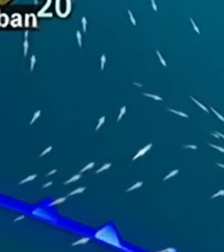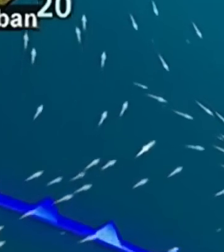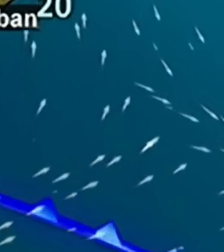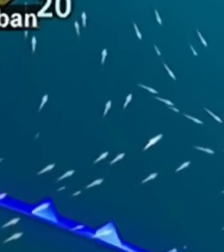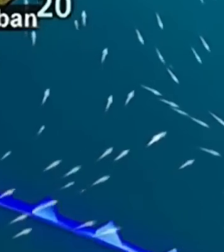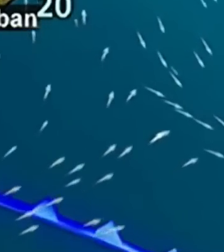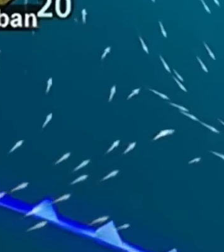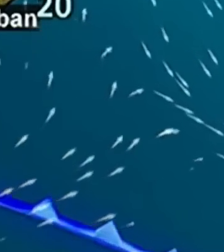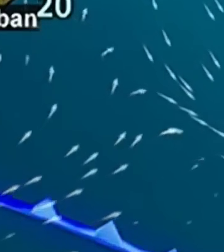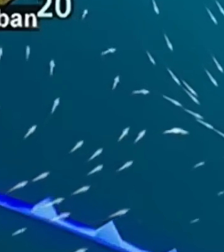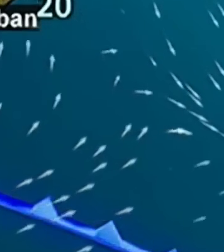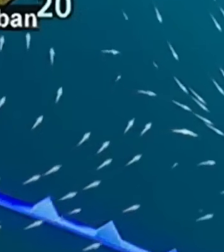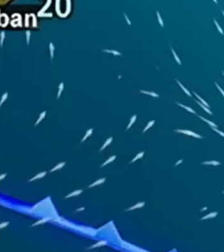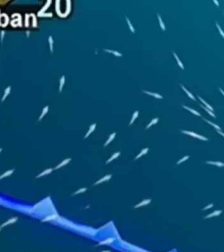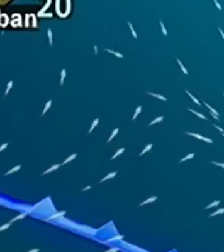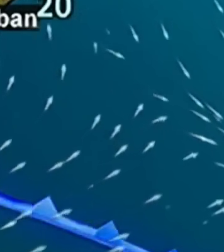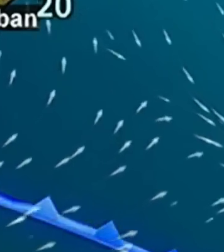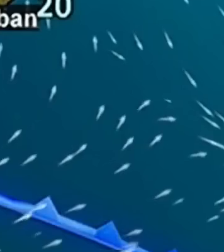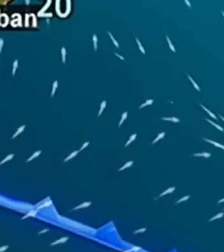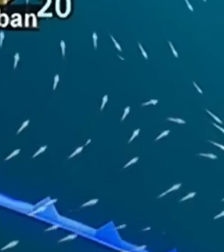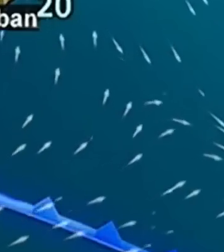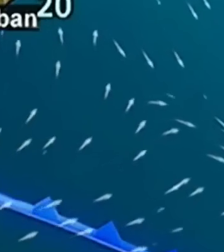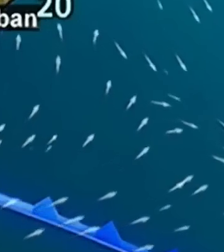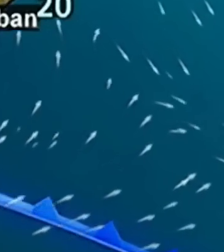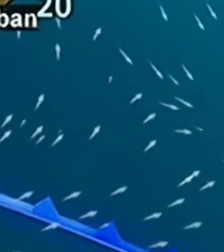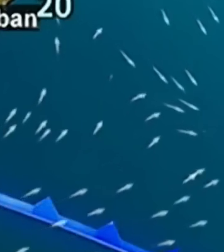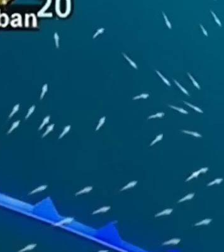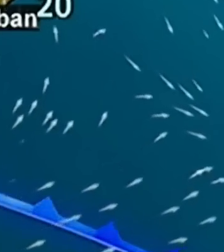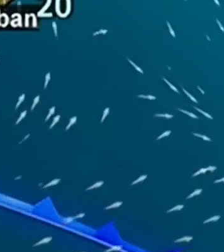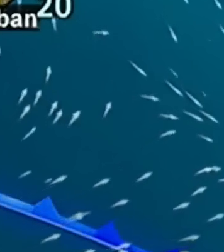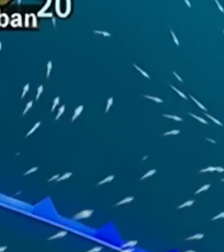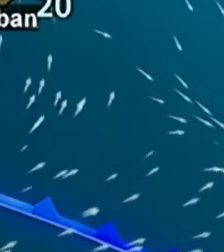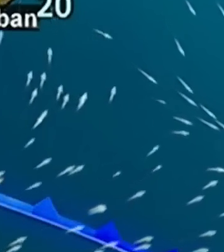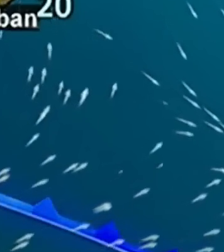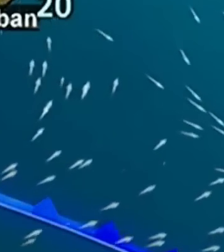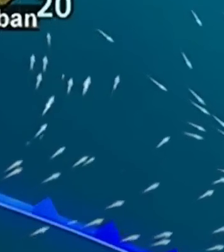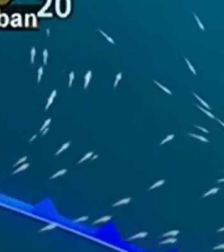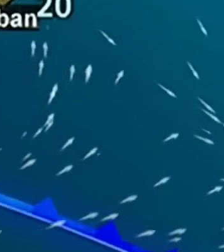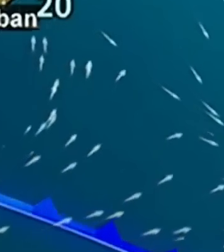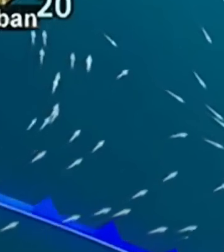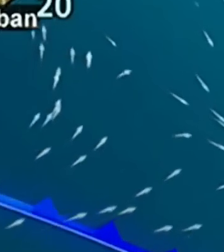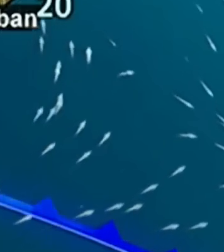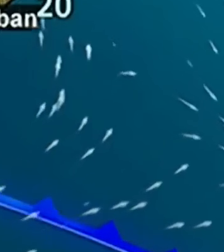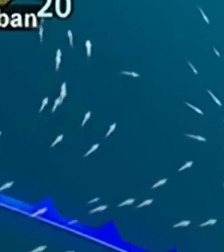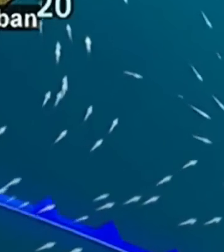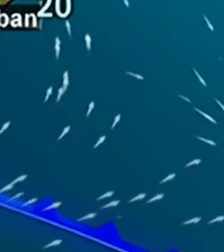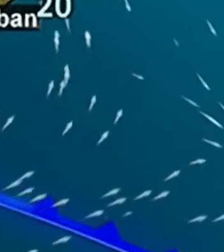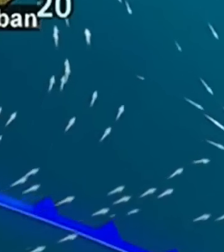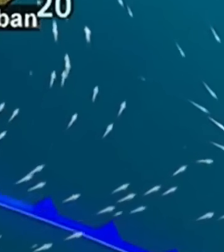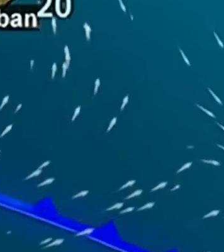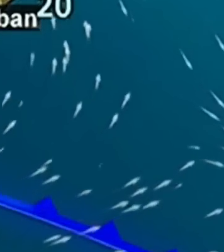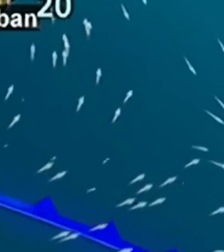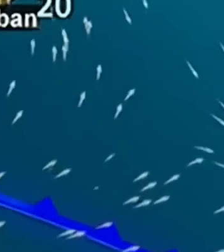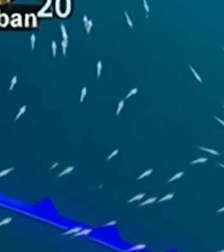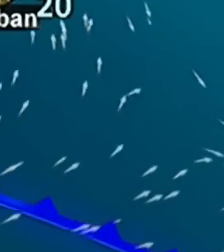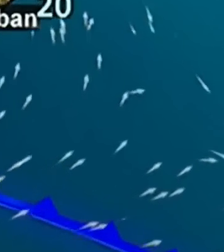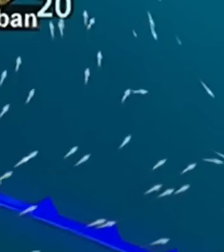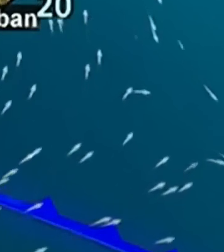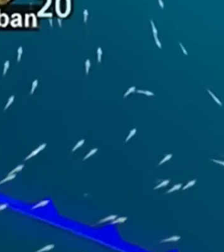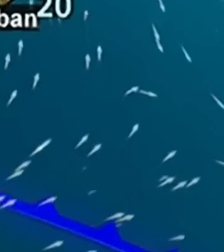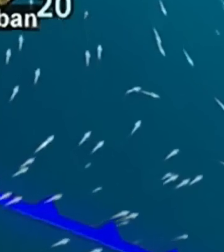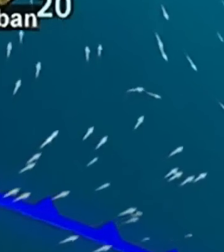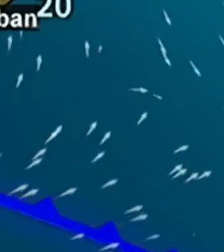labella maqhubu a matla a lwatle empa tsa shebile hona ho tloa hona ka kapa bophirima ho nyola jwalo tla fela hona ka haro kapa botjhabela e tlebele fela mafatsane a jeleng